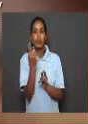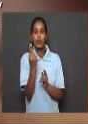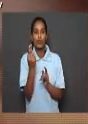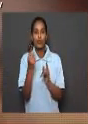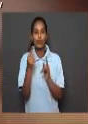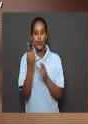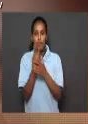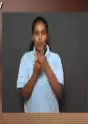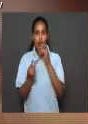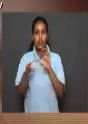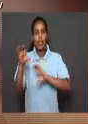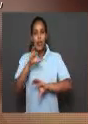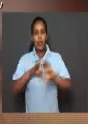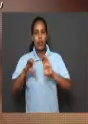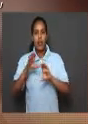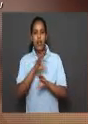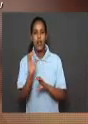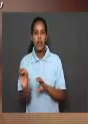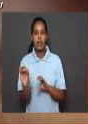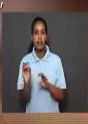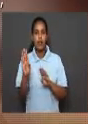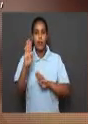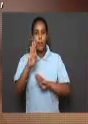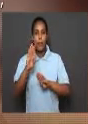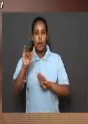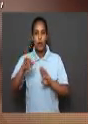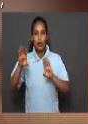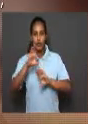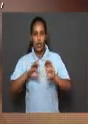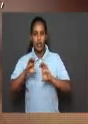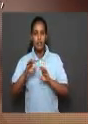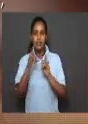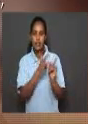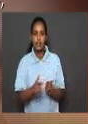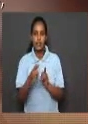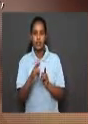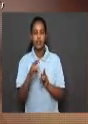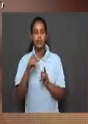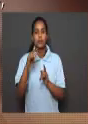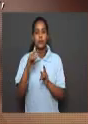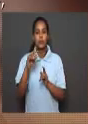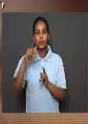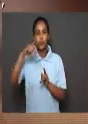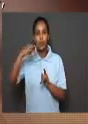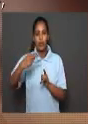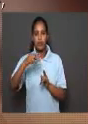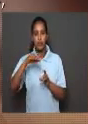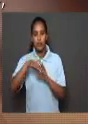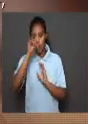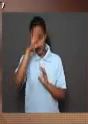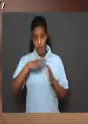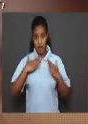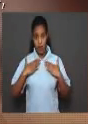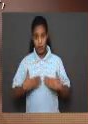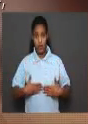to both chemical and biological systems. The pH in the human body,